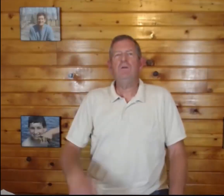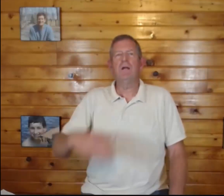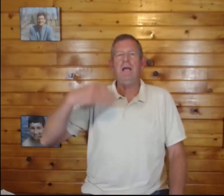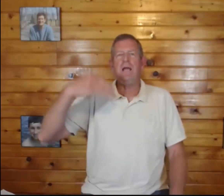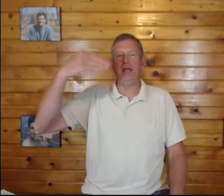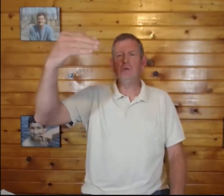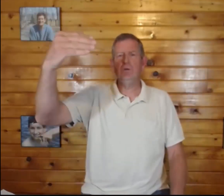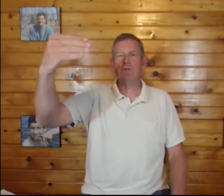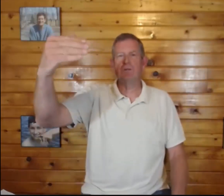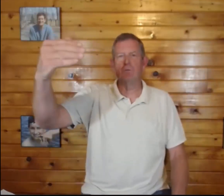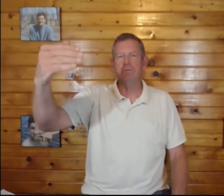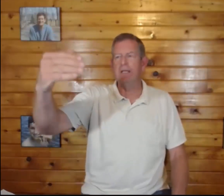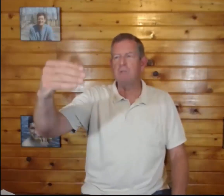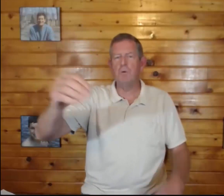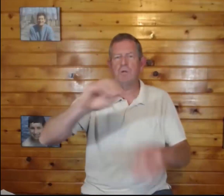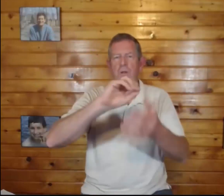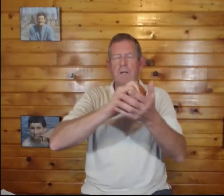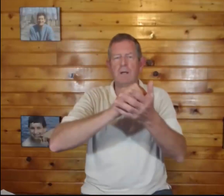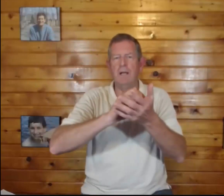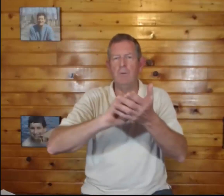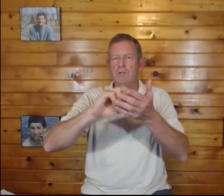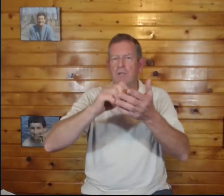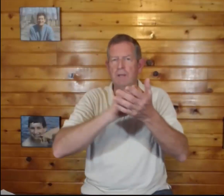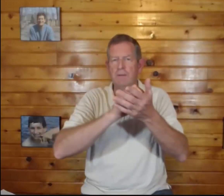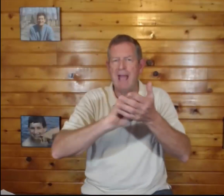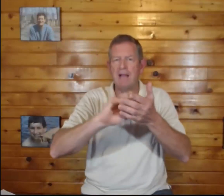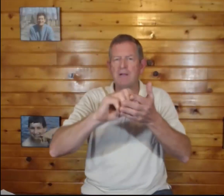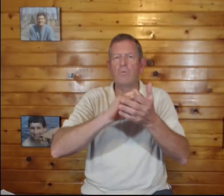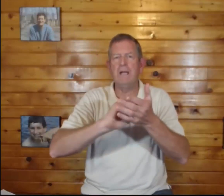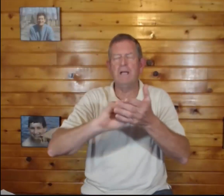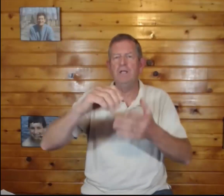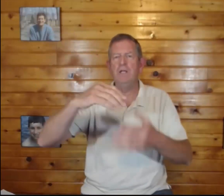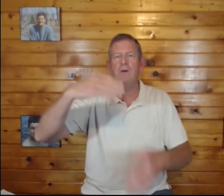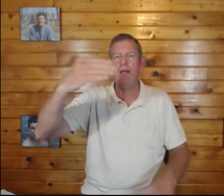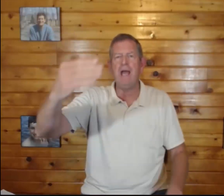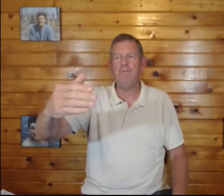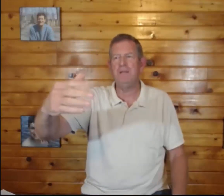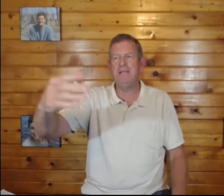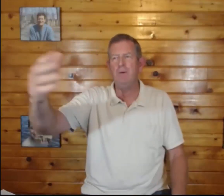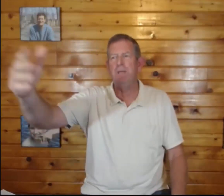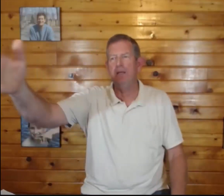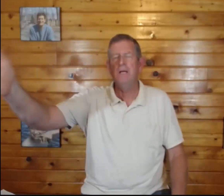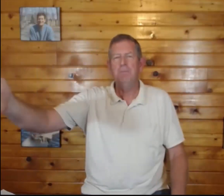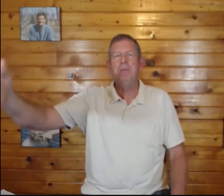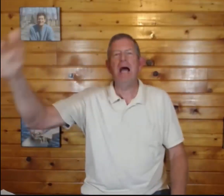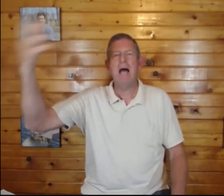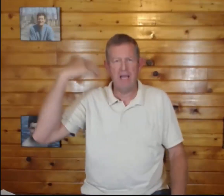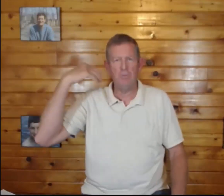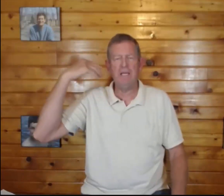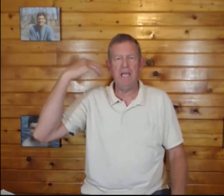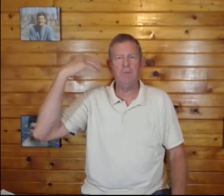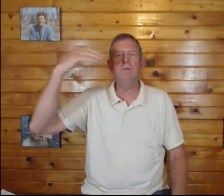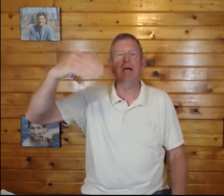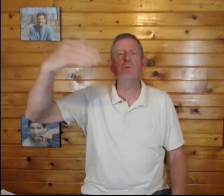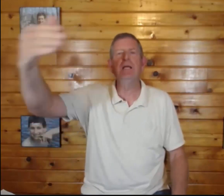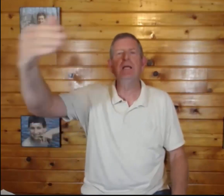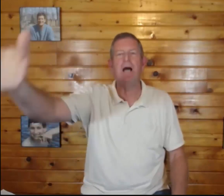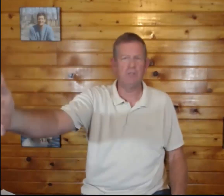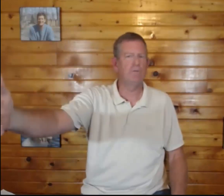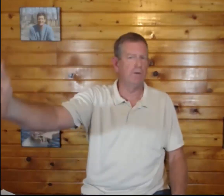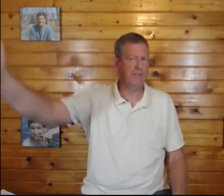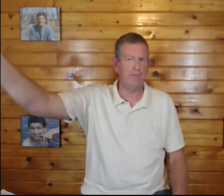that if you delay a student's exposure to the written language and the act of writing a year and a half, that they would be behind when it came to